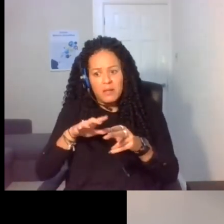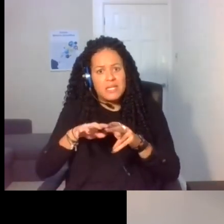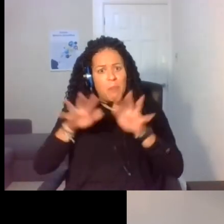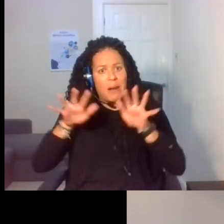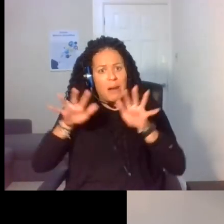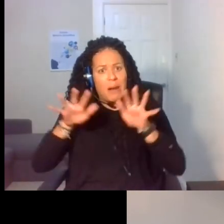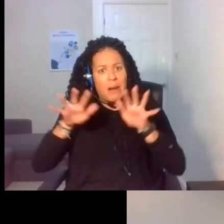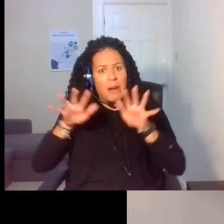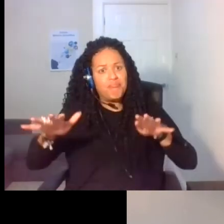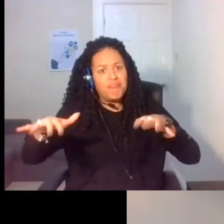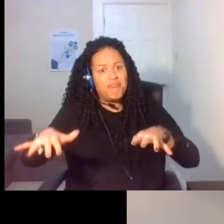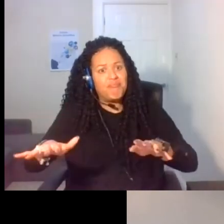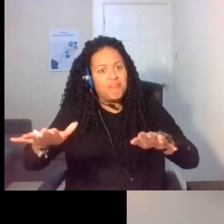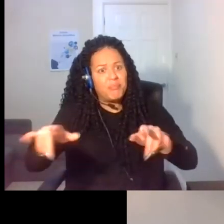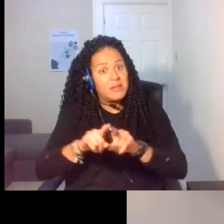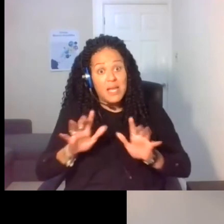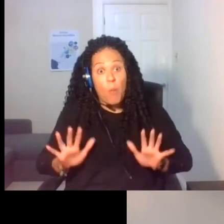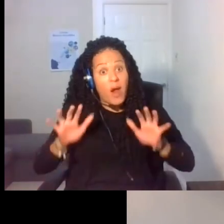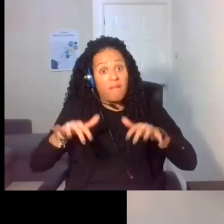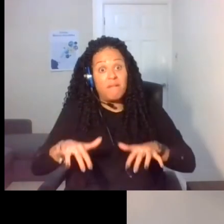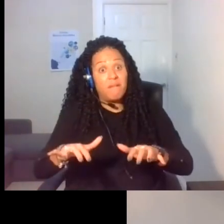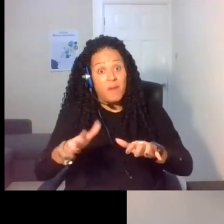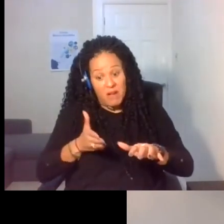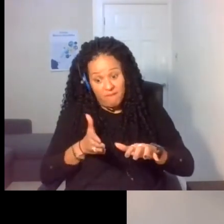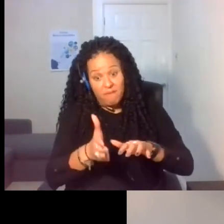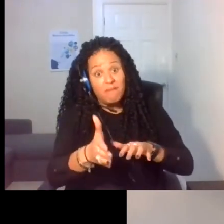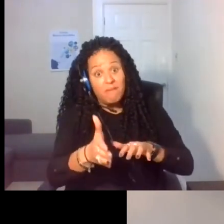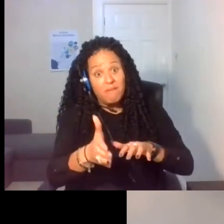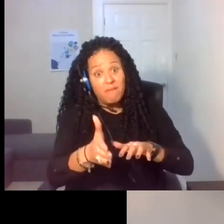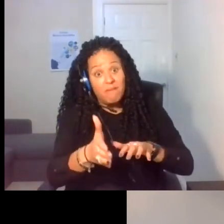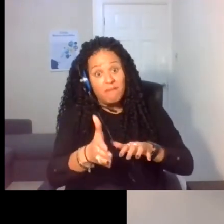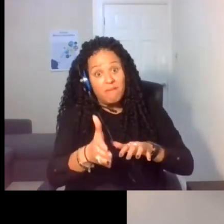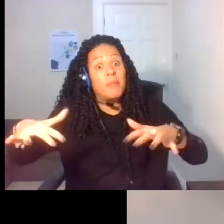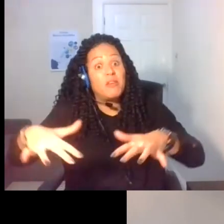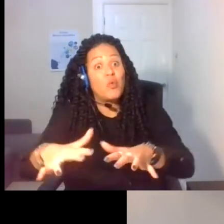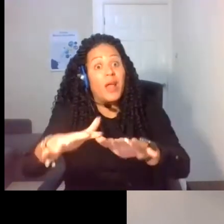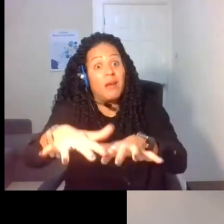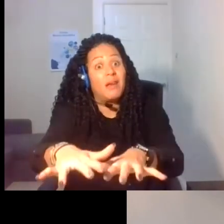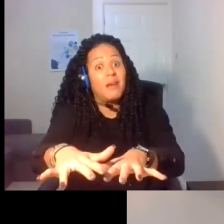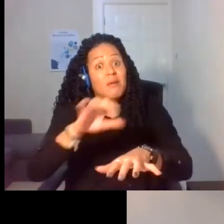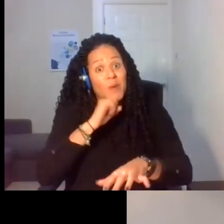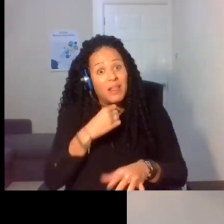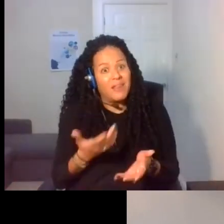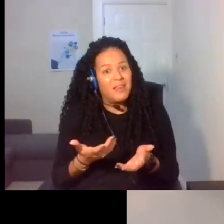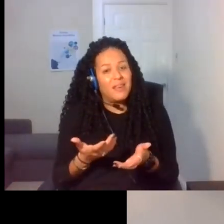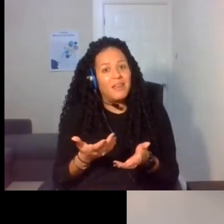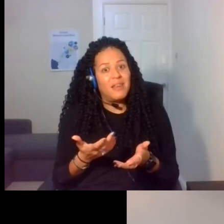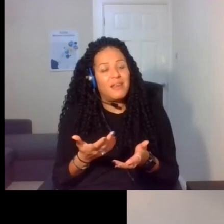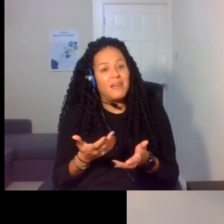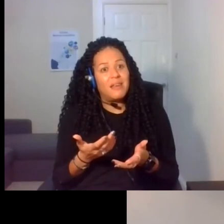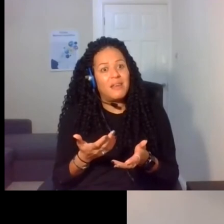pier and on the same wave. And then maybe they will rejoin later. And it's